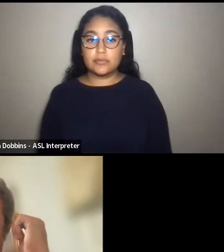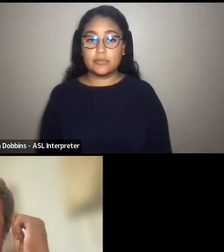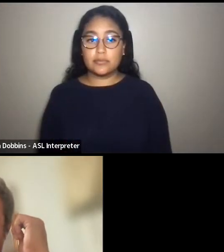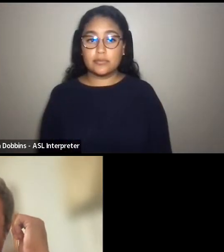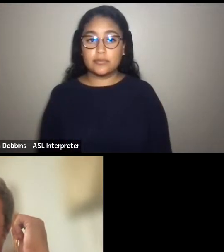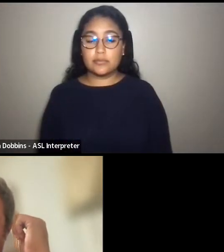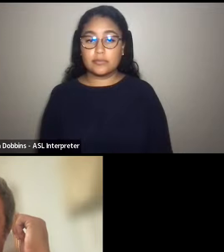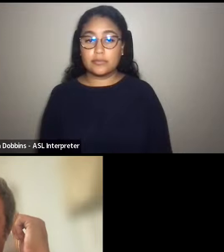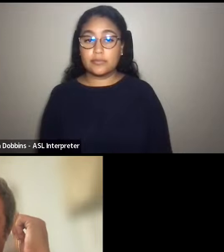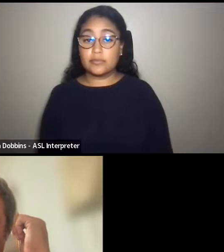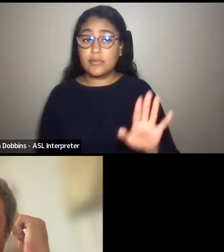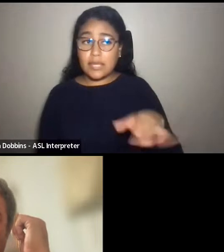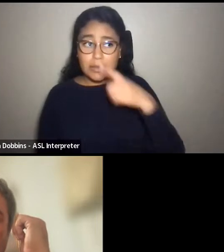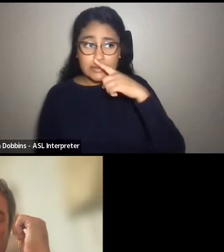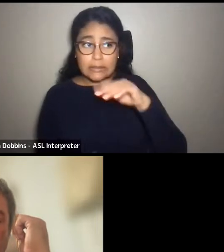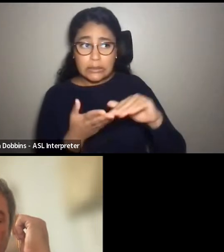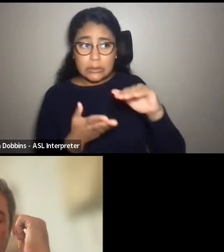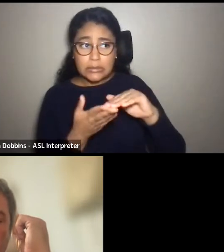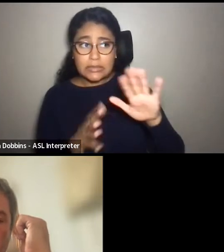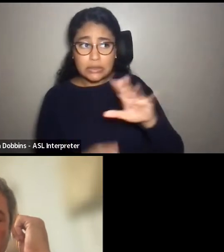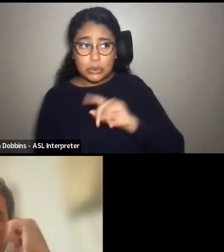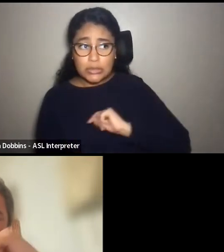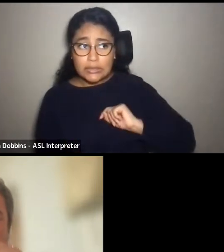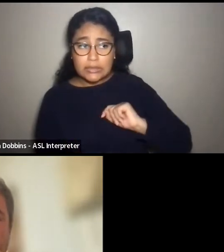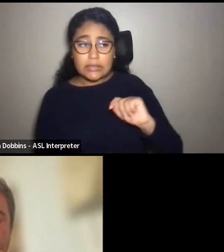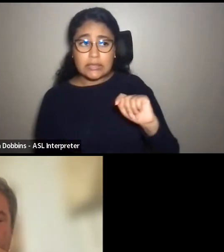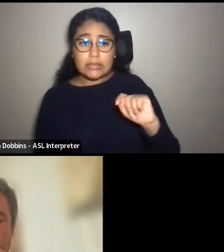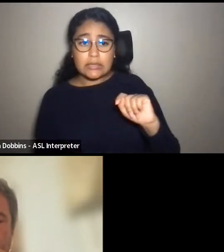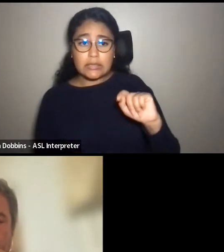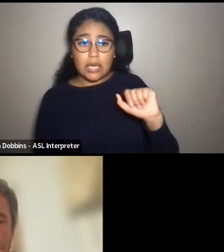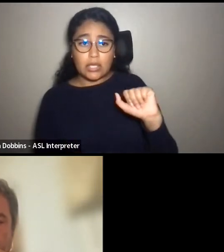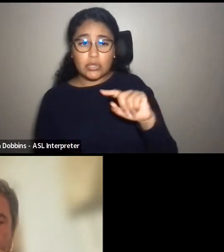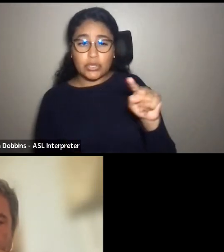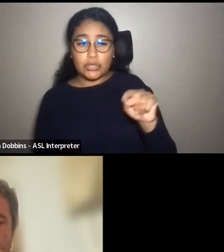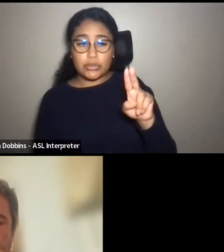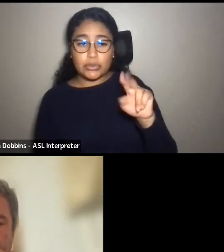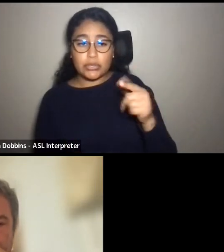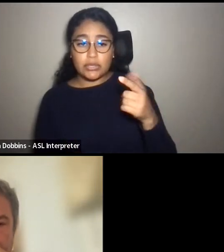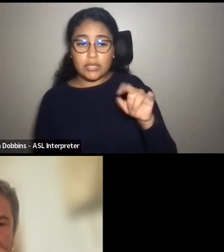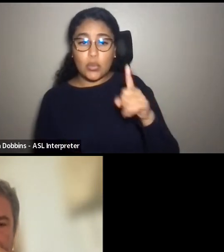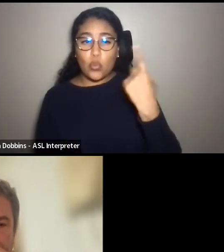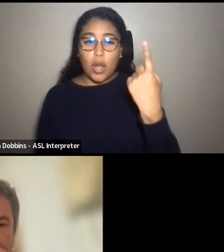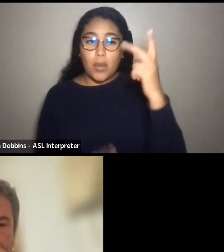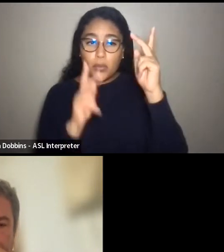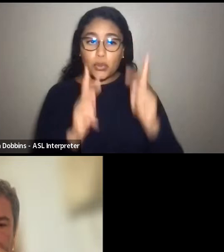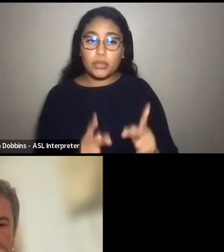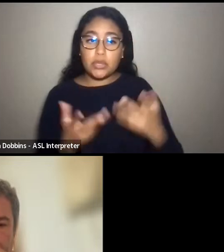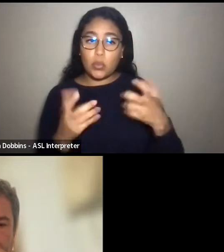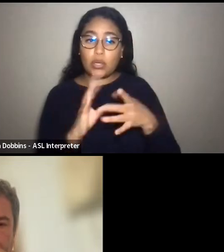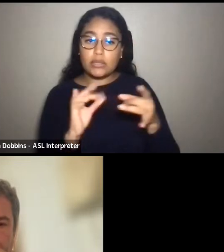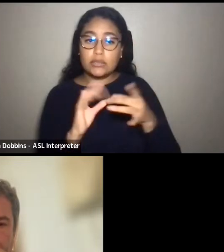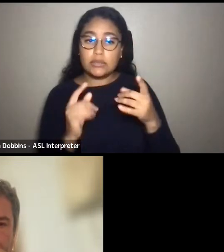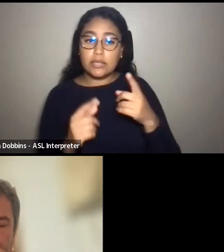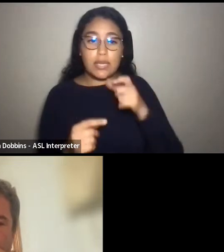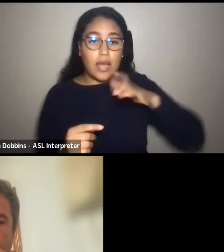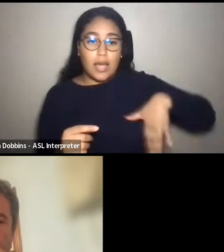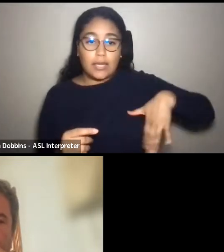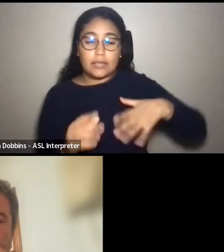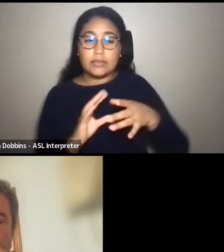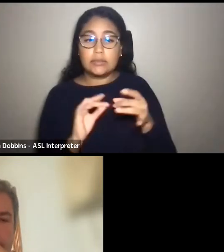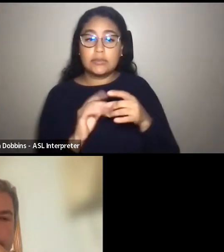Excuse me, Trustee Andrade Zuniga. We have one person who asked to speak who has not spoken this evening.